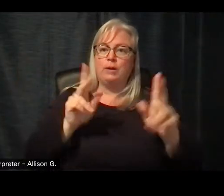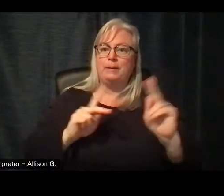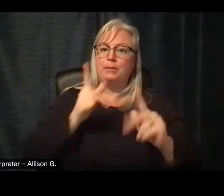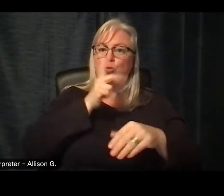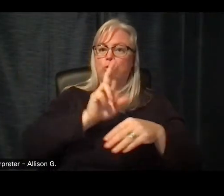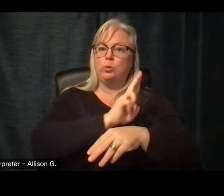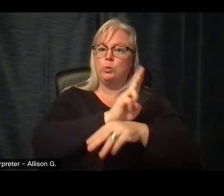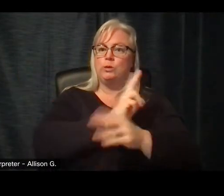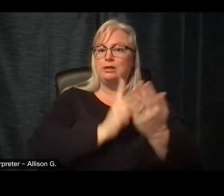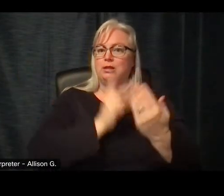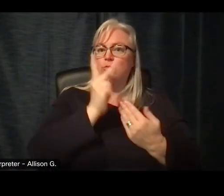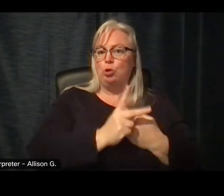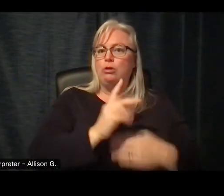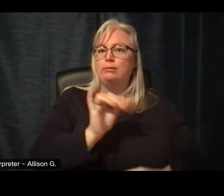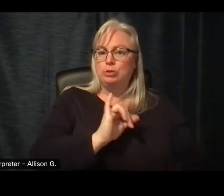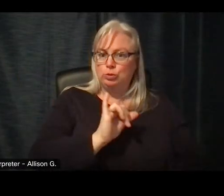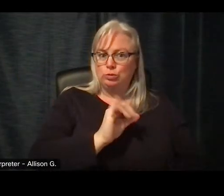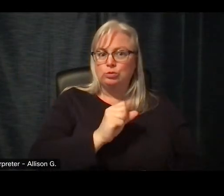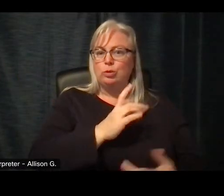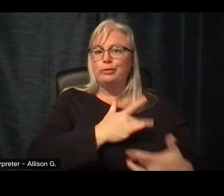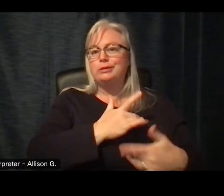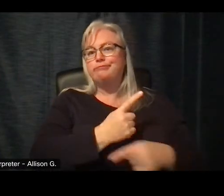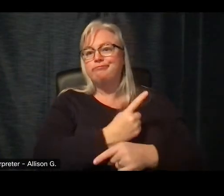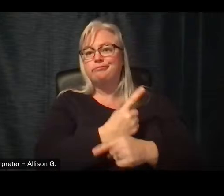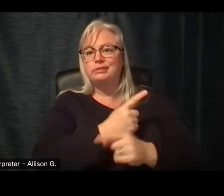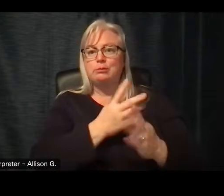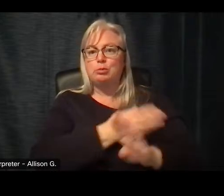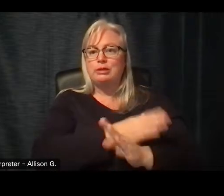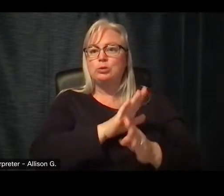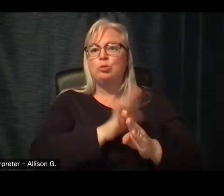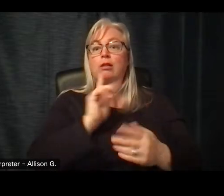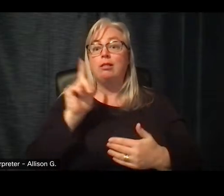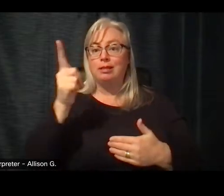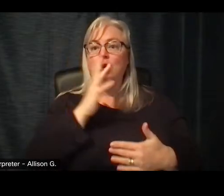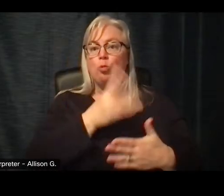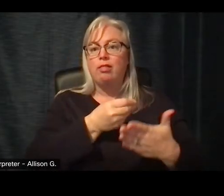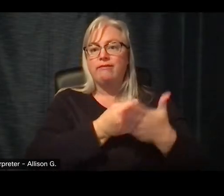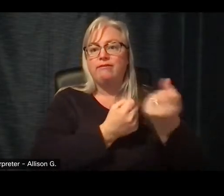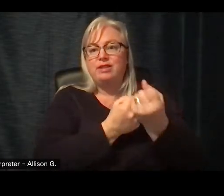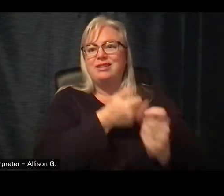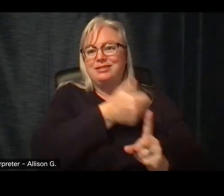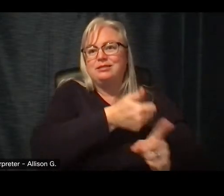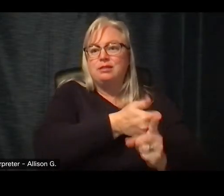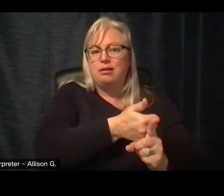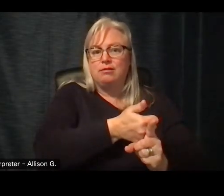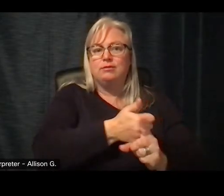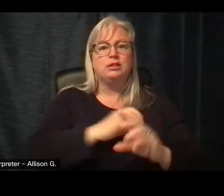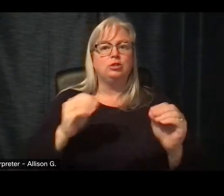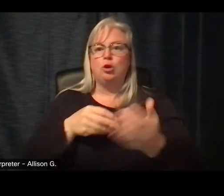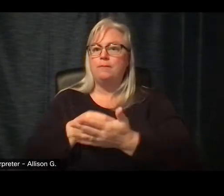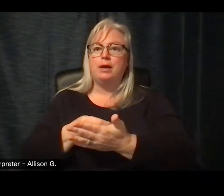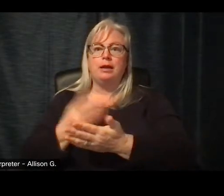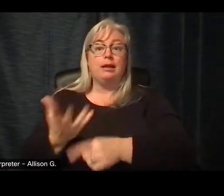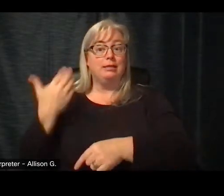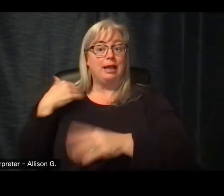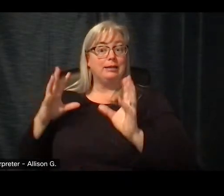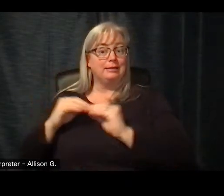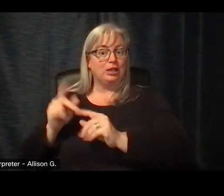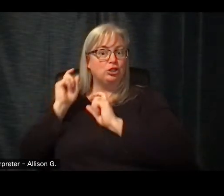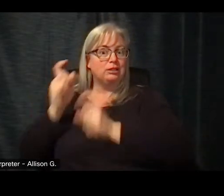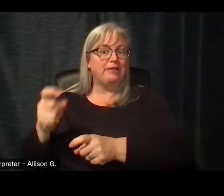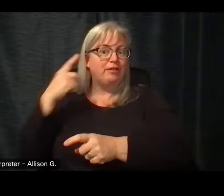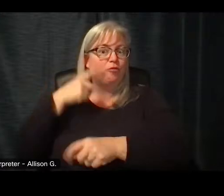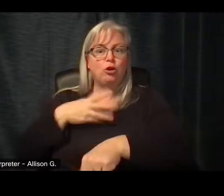using the program as well. And so typical preschool, they think it'll fund itself. There was no money given last session